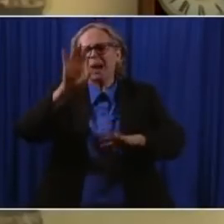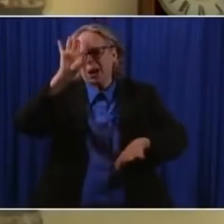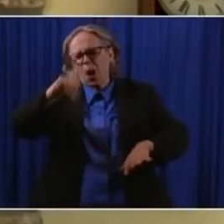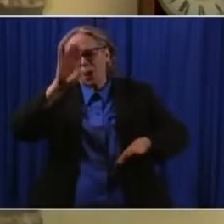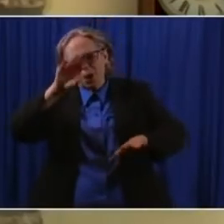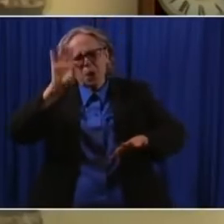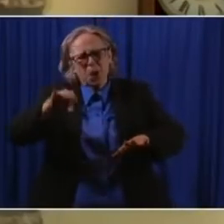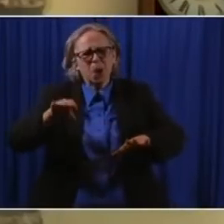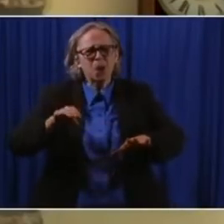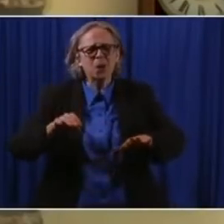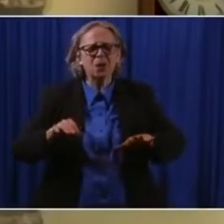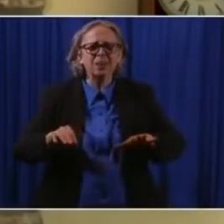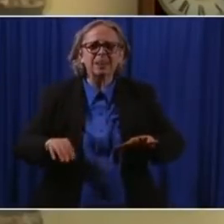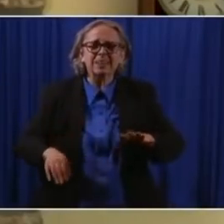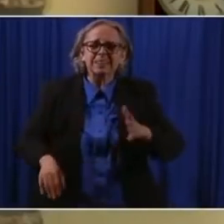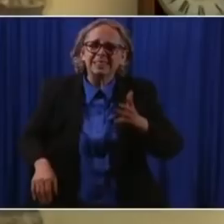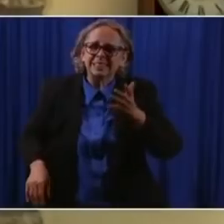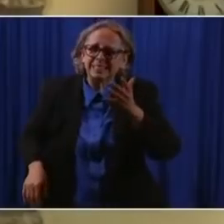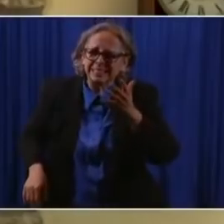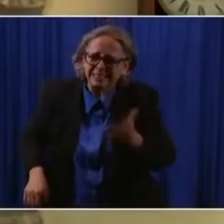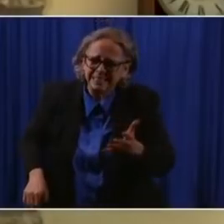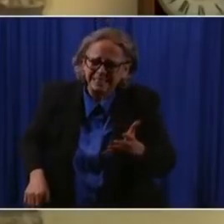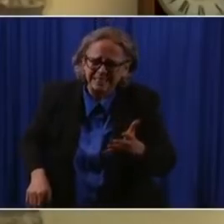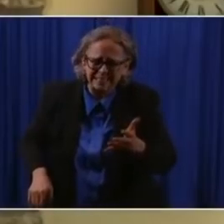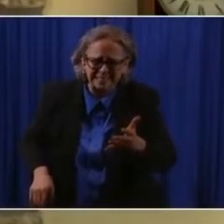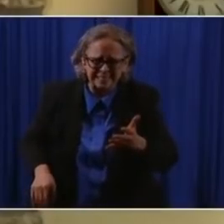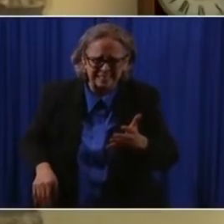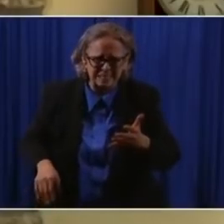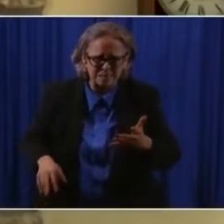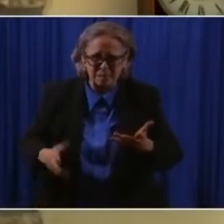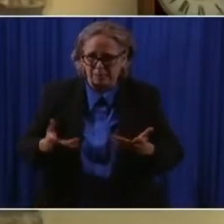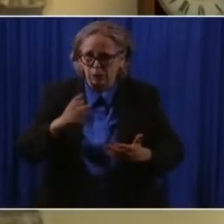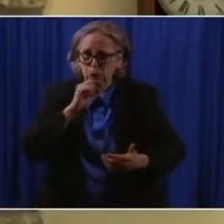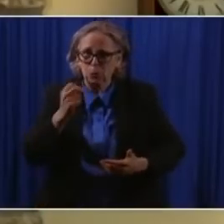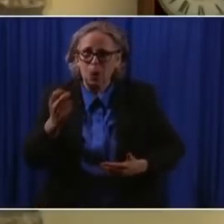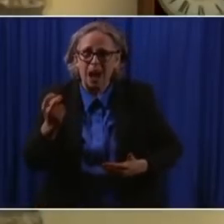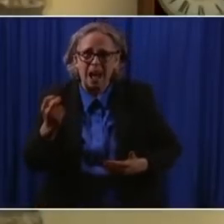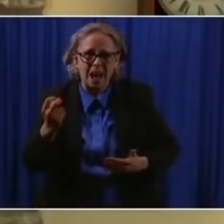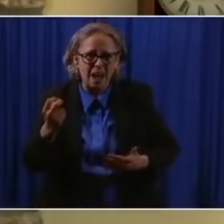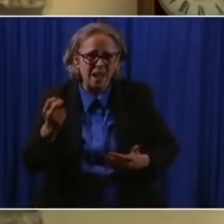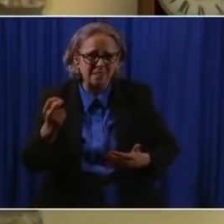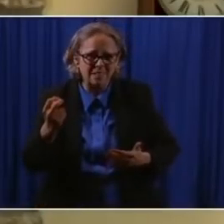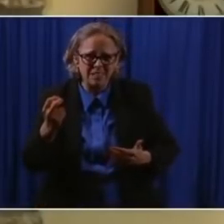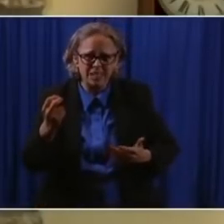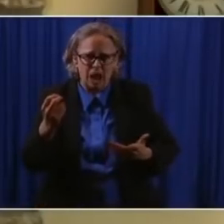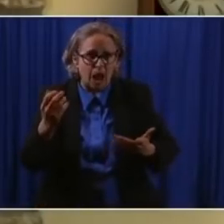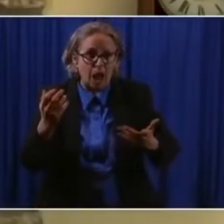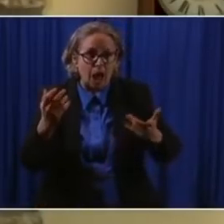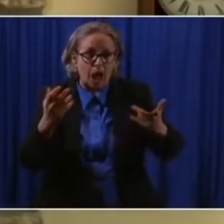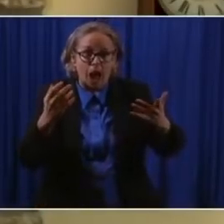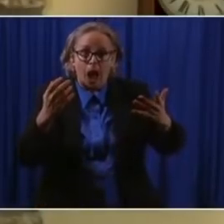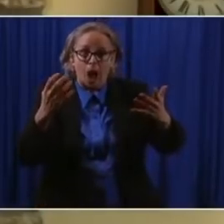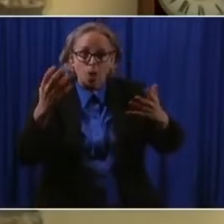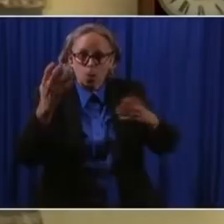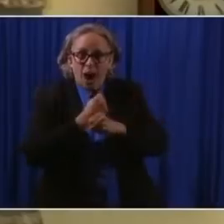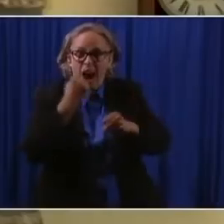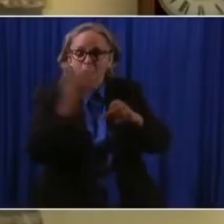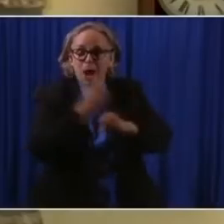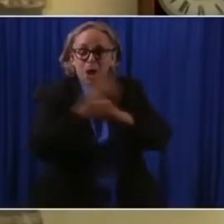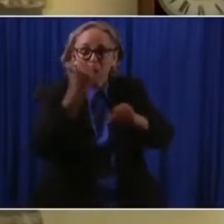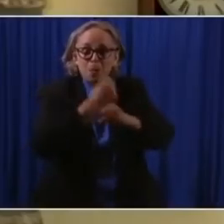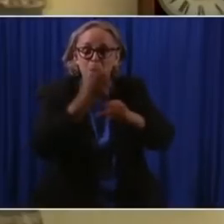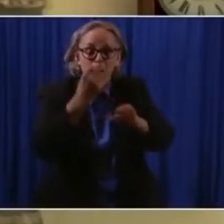What could be better if you're 12, 15 years old and, play 5 games that weekend or 6 or 7. I get